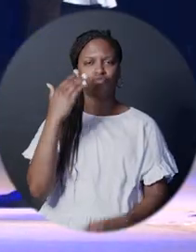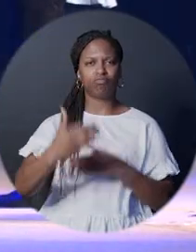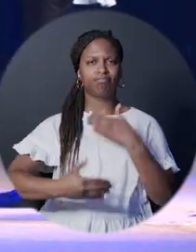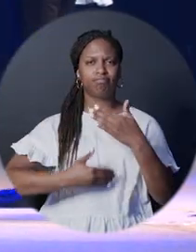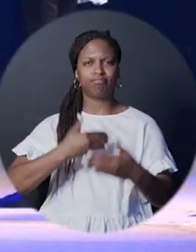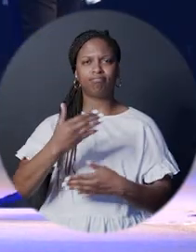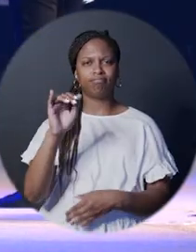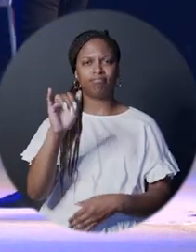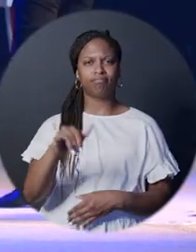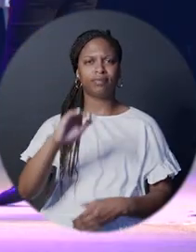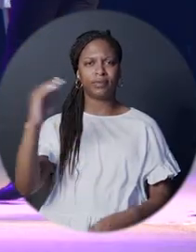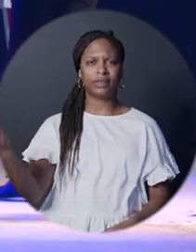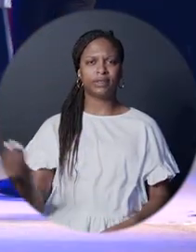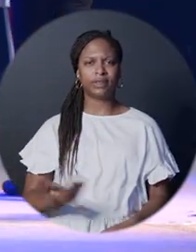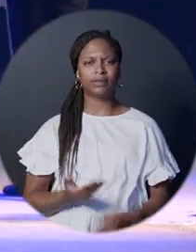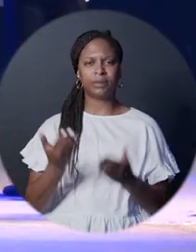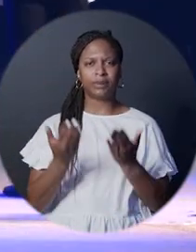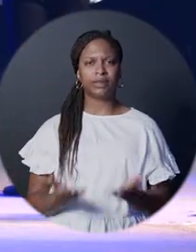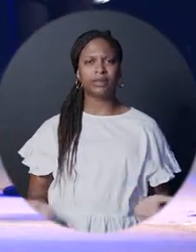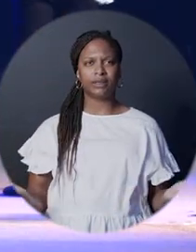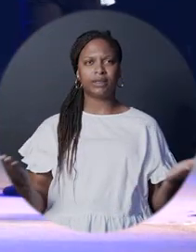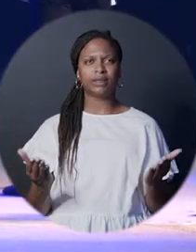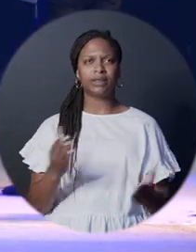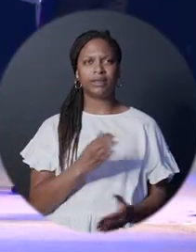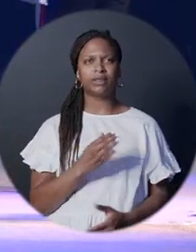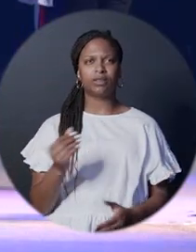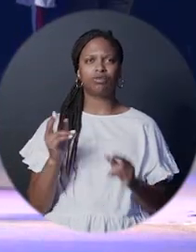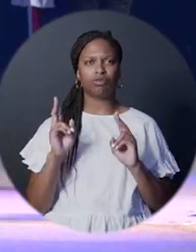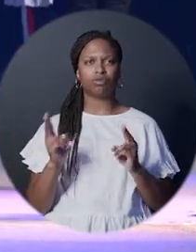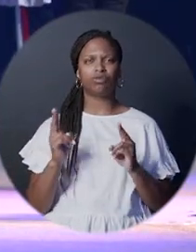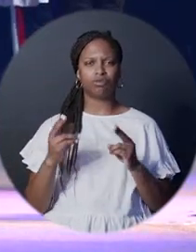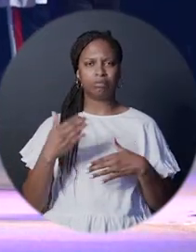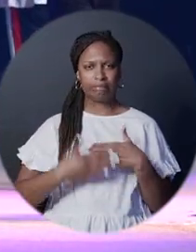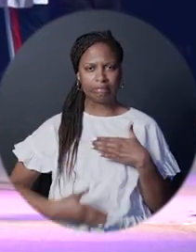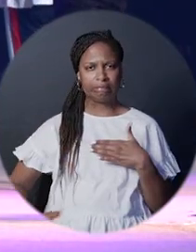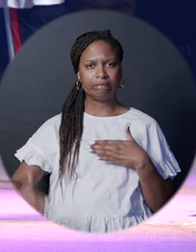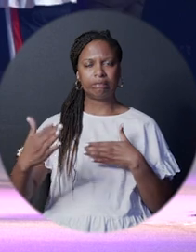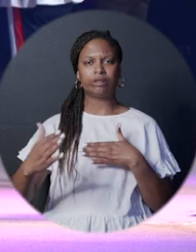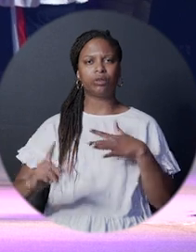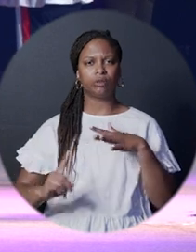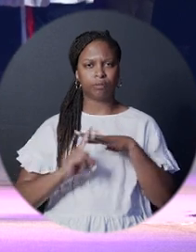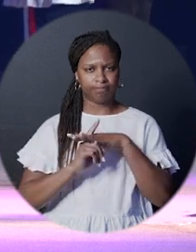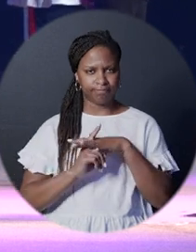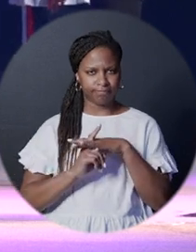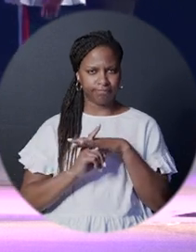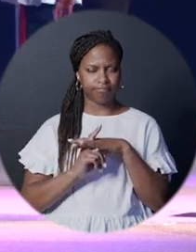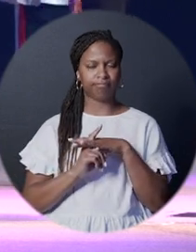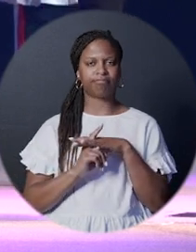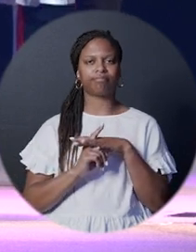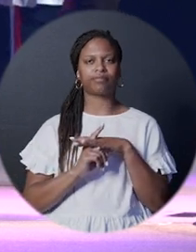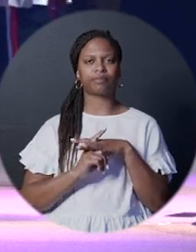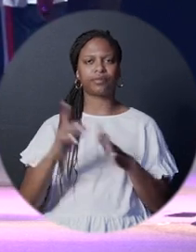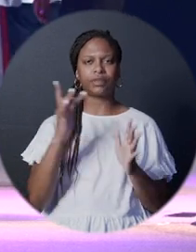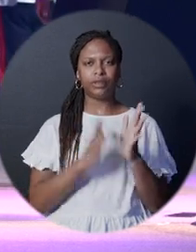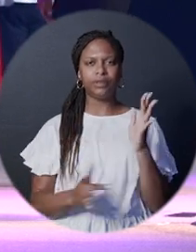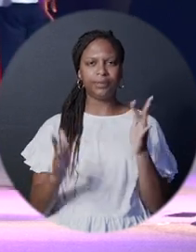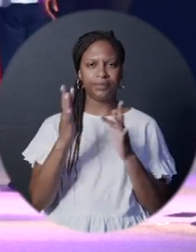preacher say, why go through all of that to invite him here and then rush to get to the next place when he comes?